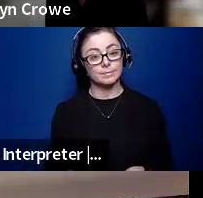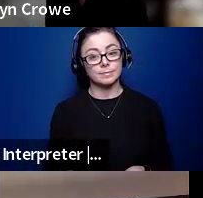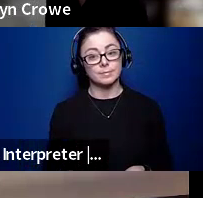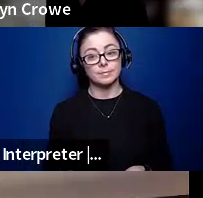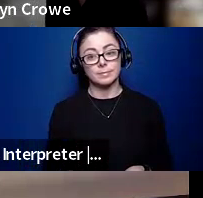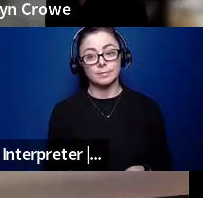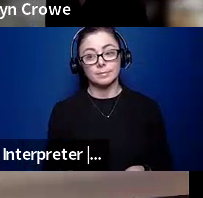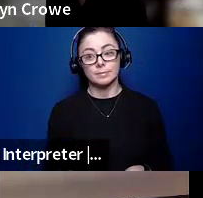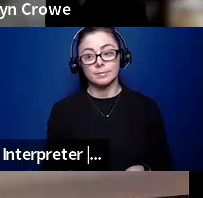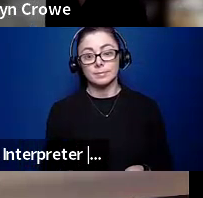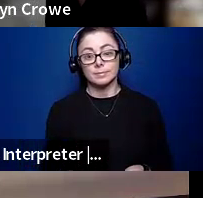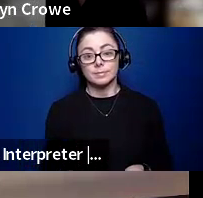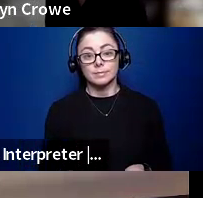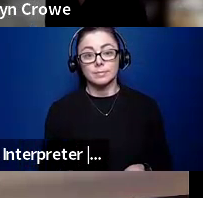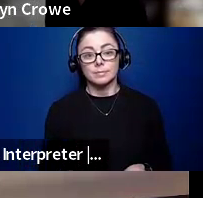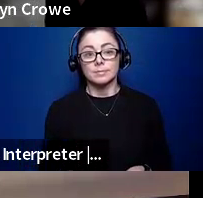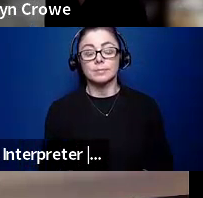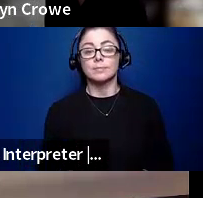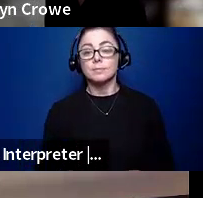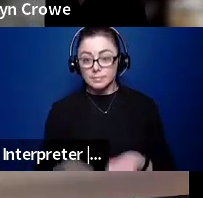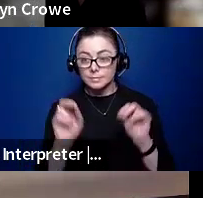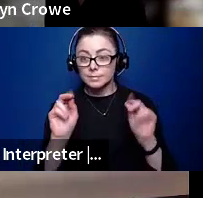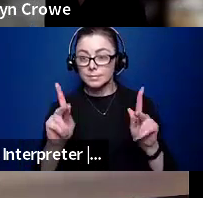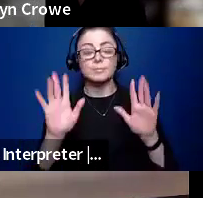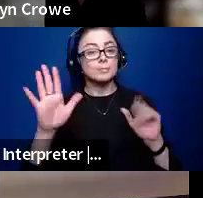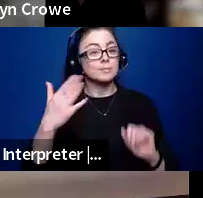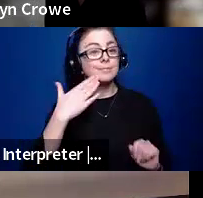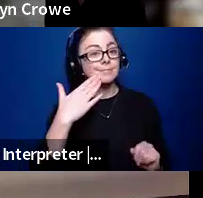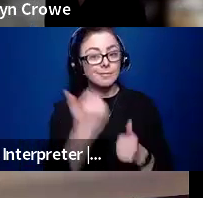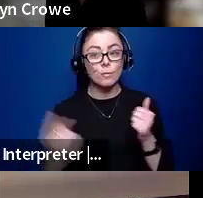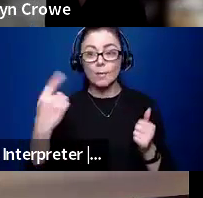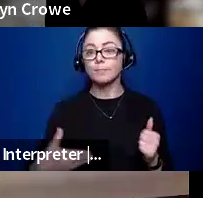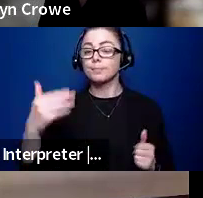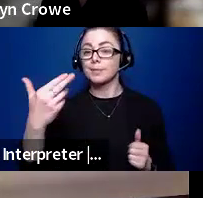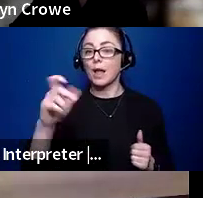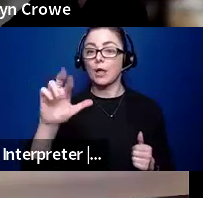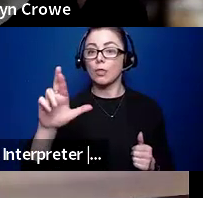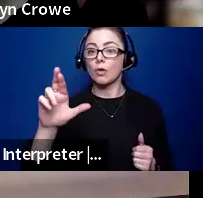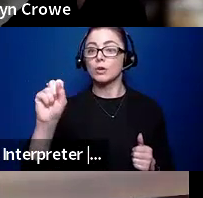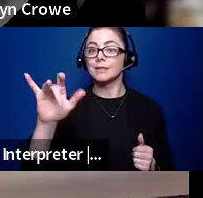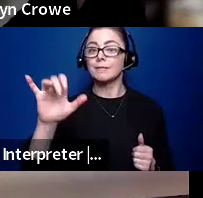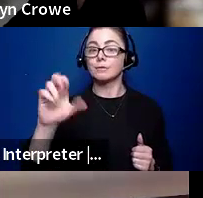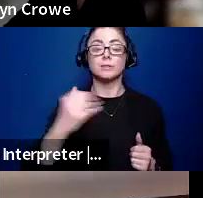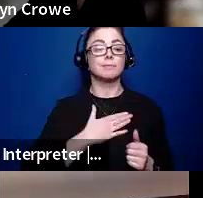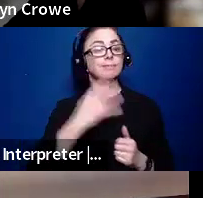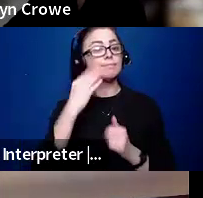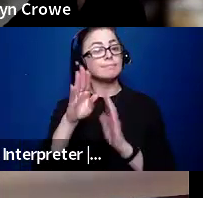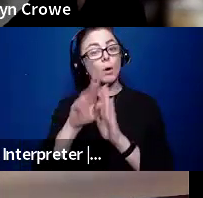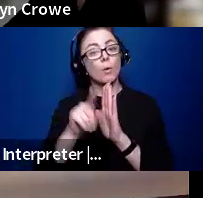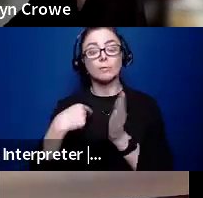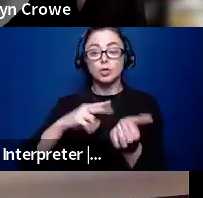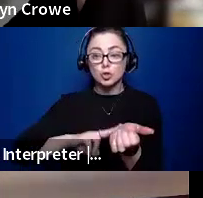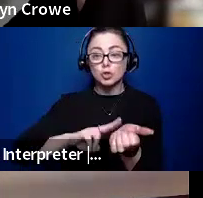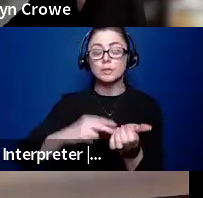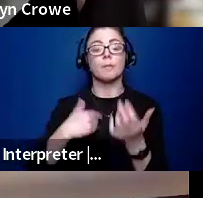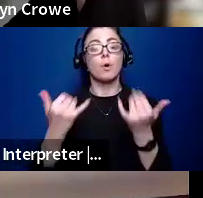All right, great. Thanks, everybody. So I'm Heather Sievers. I am a nurse by background. I'm currently a safety and